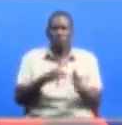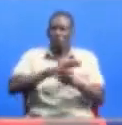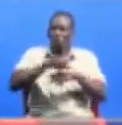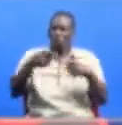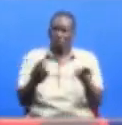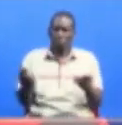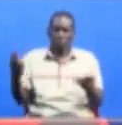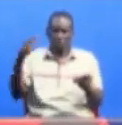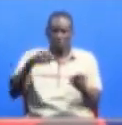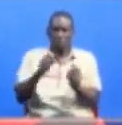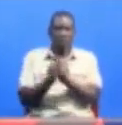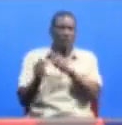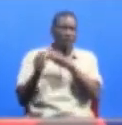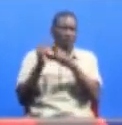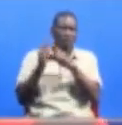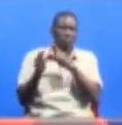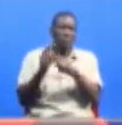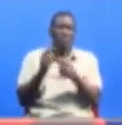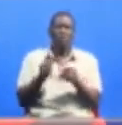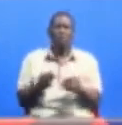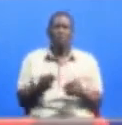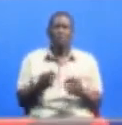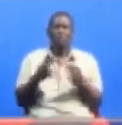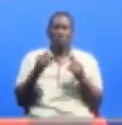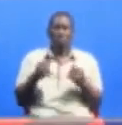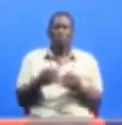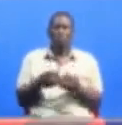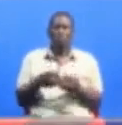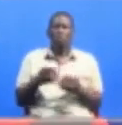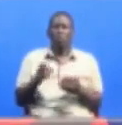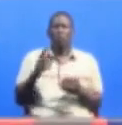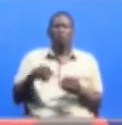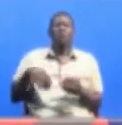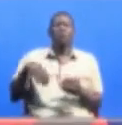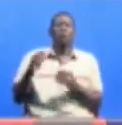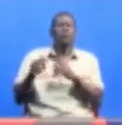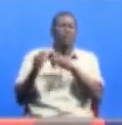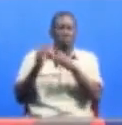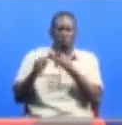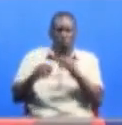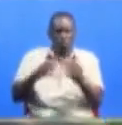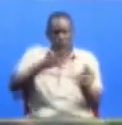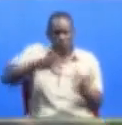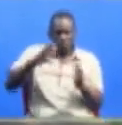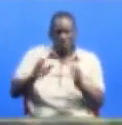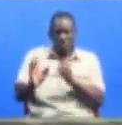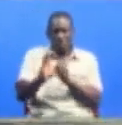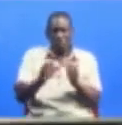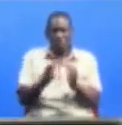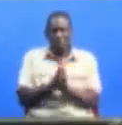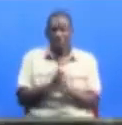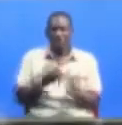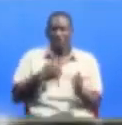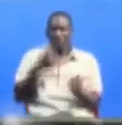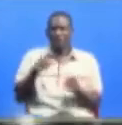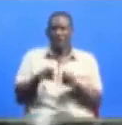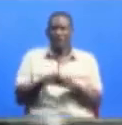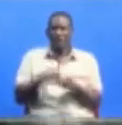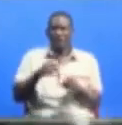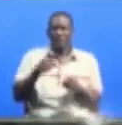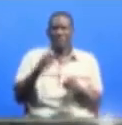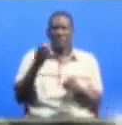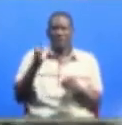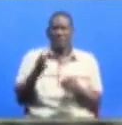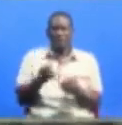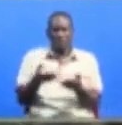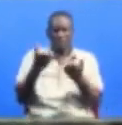with some experience. Andrew is like one of the most experienced players in the country, and having him as an SNC, he's been there,